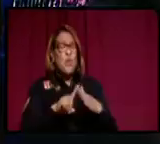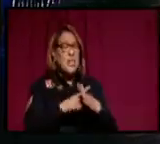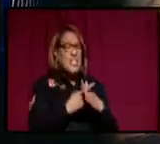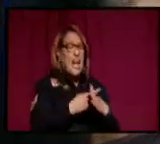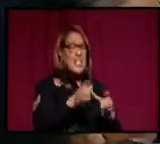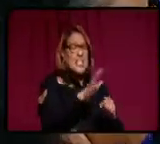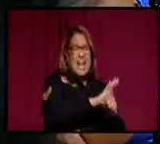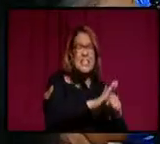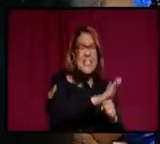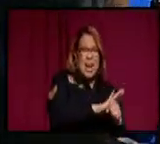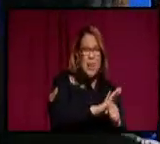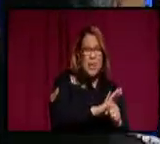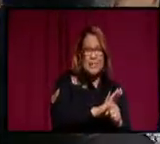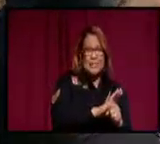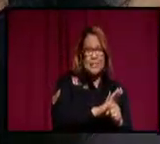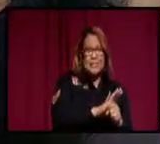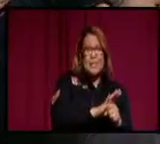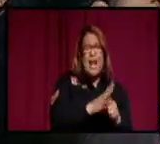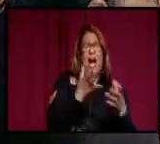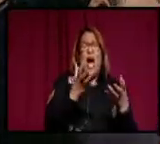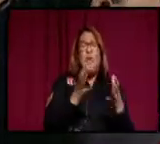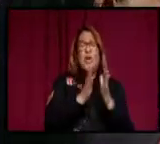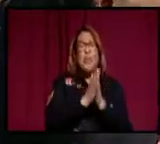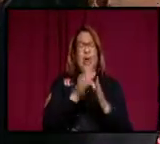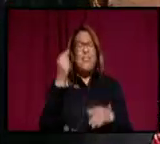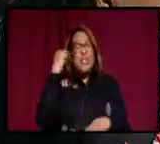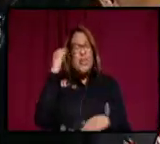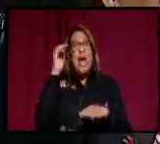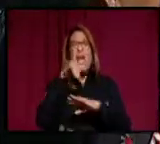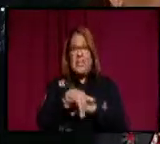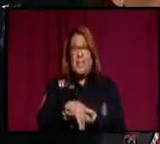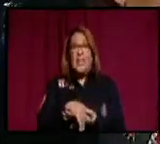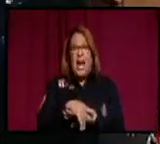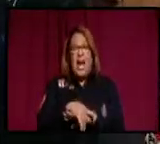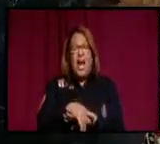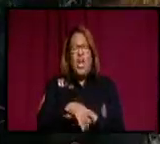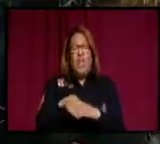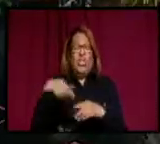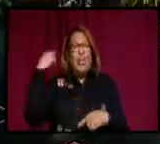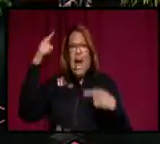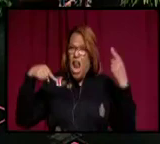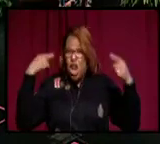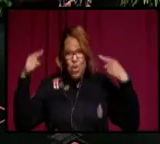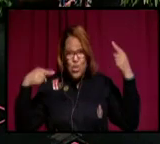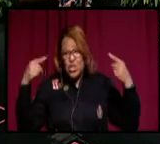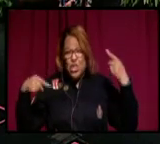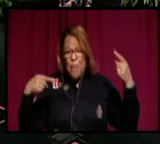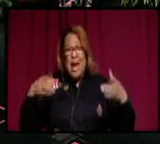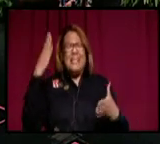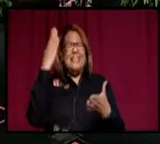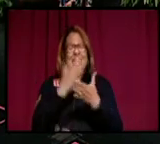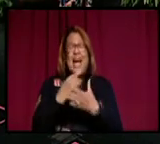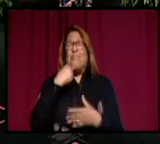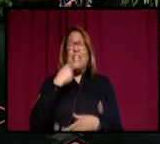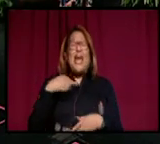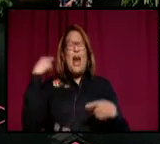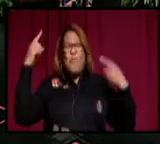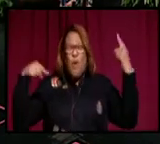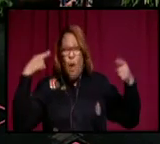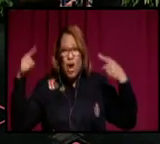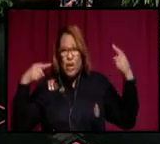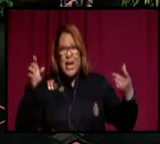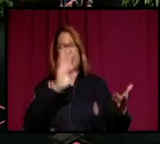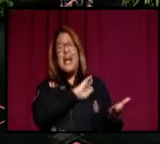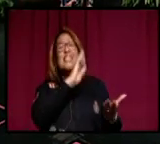next phase of prayer, because I want to pray for your mind tonight. You are not losing your mind. Stop saying I'm going crazy, for